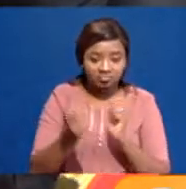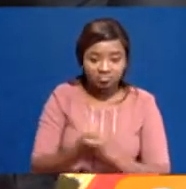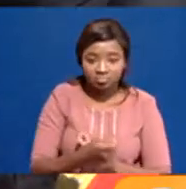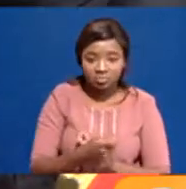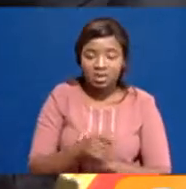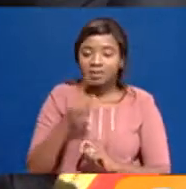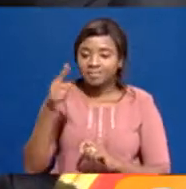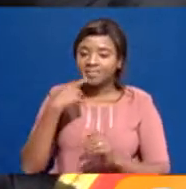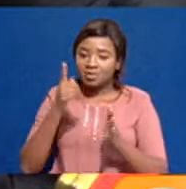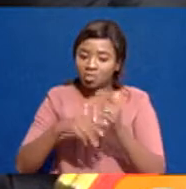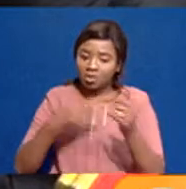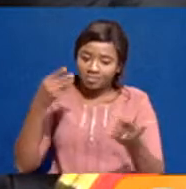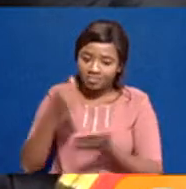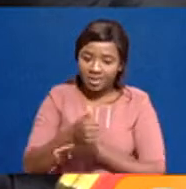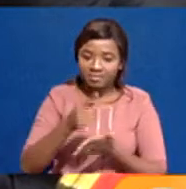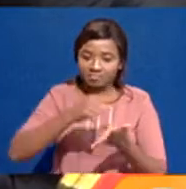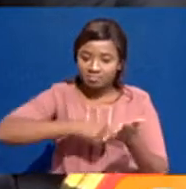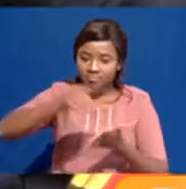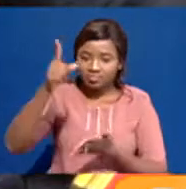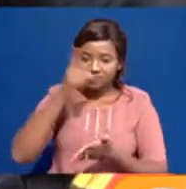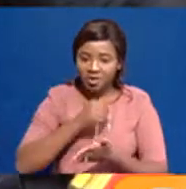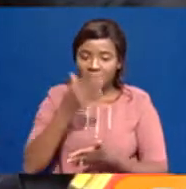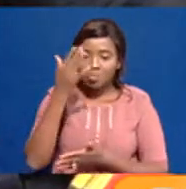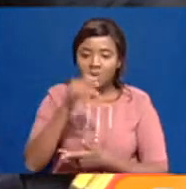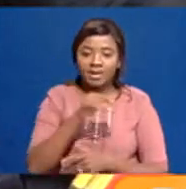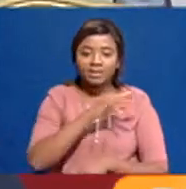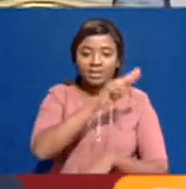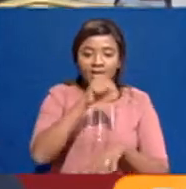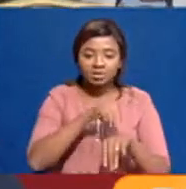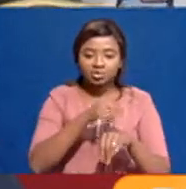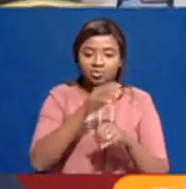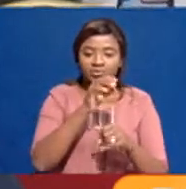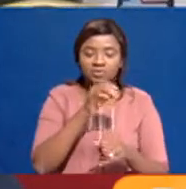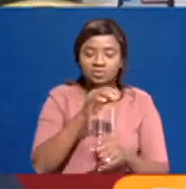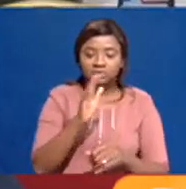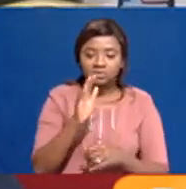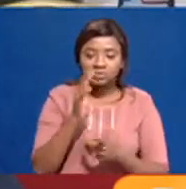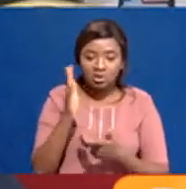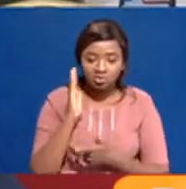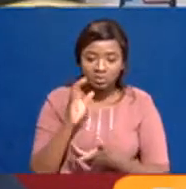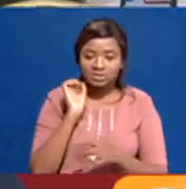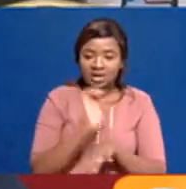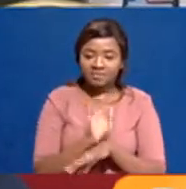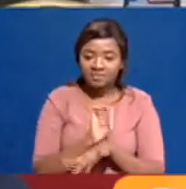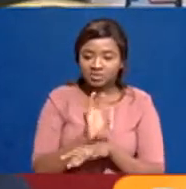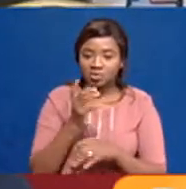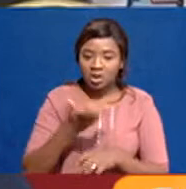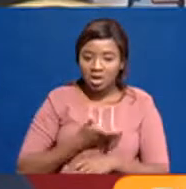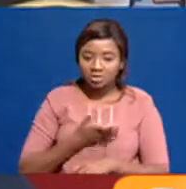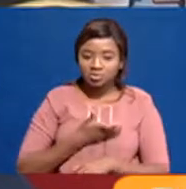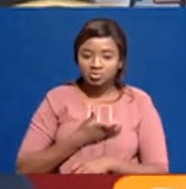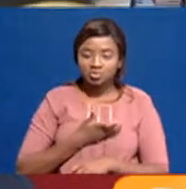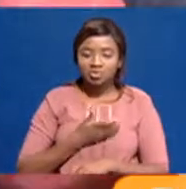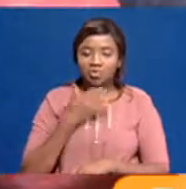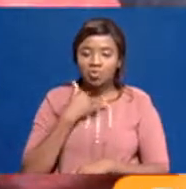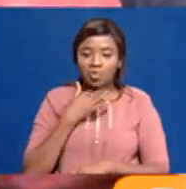been approved following a sitting by the National Security Advisory Council that wanted Telkom to be fully